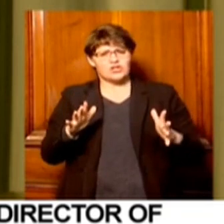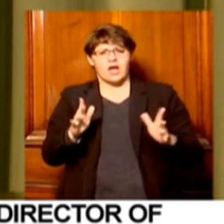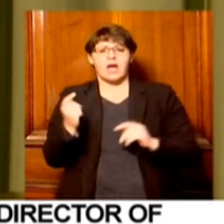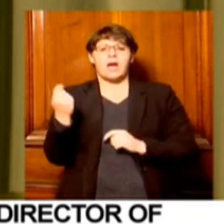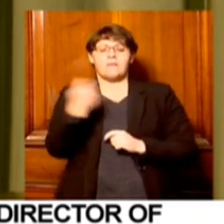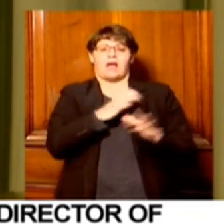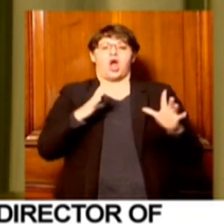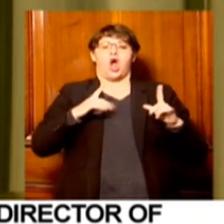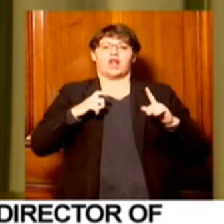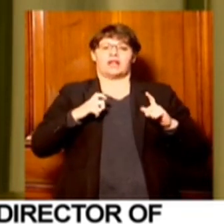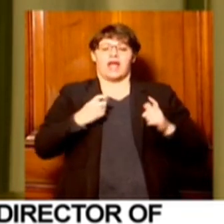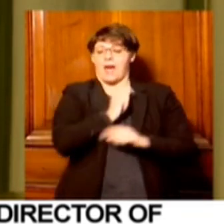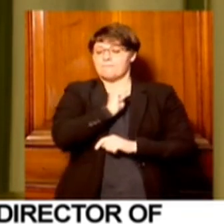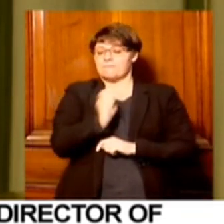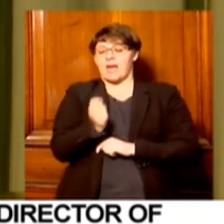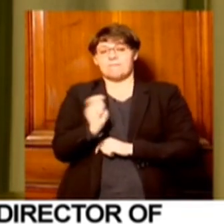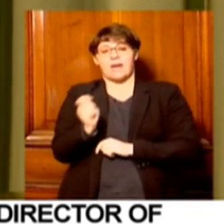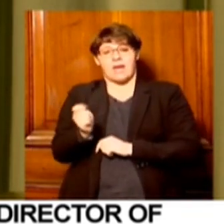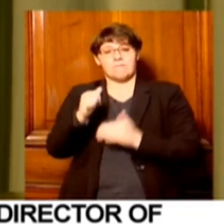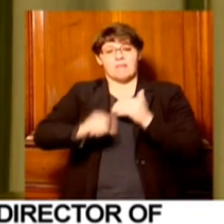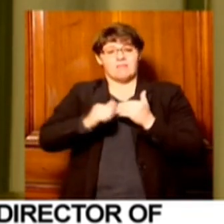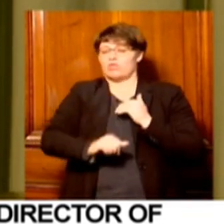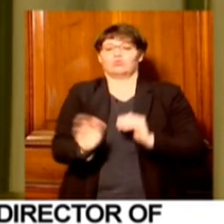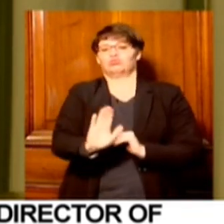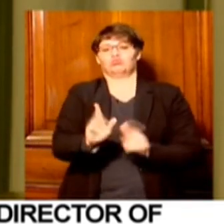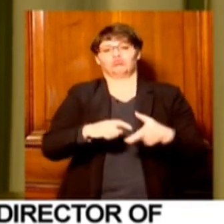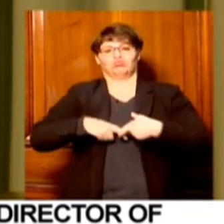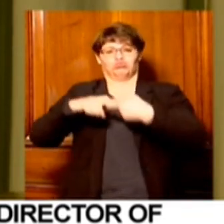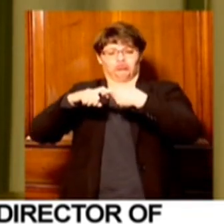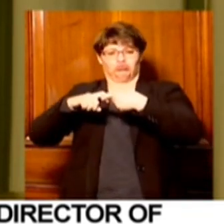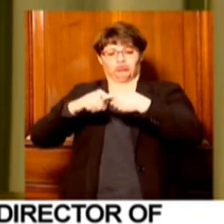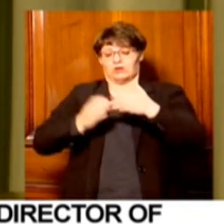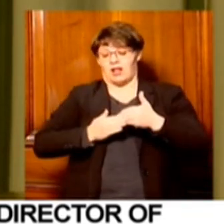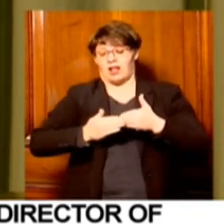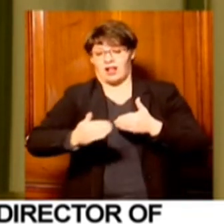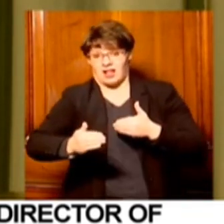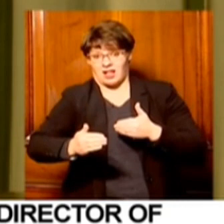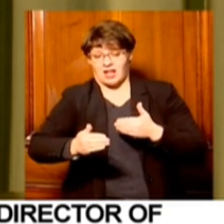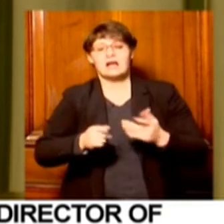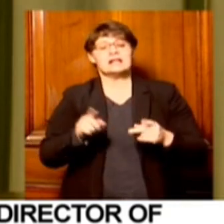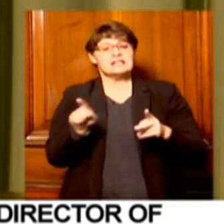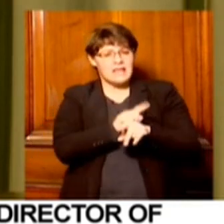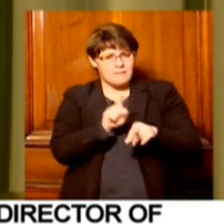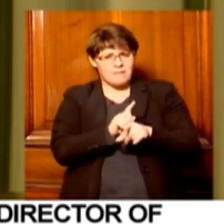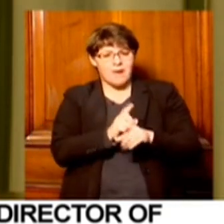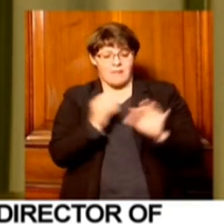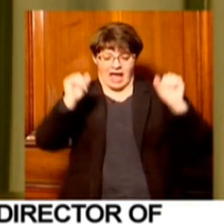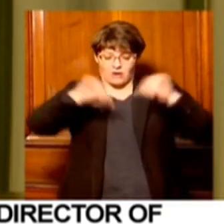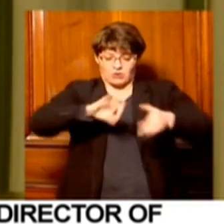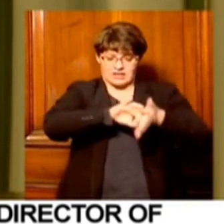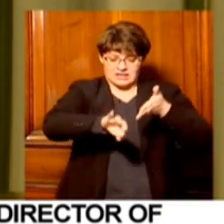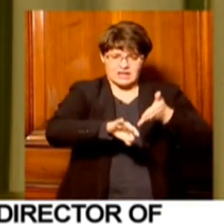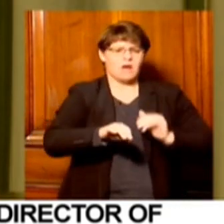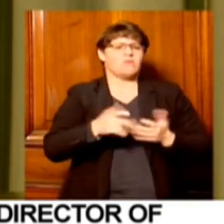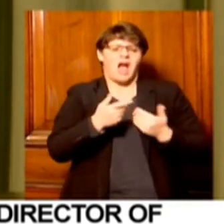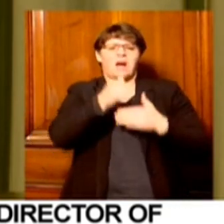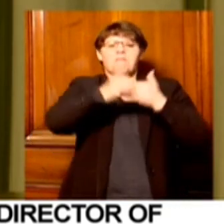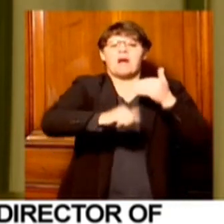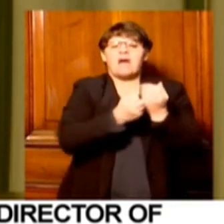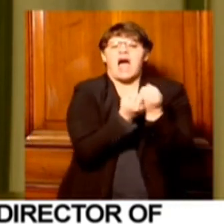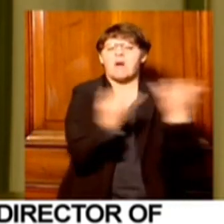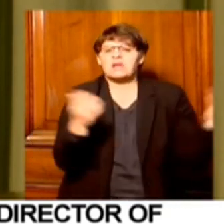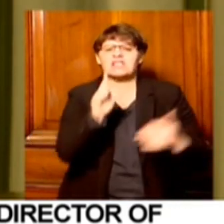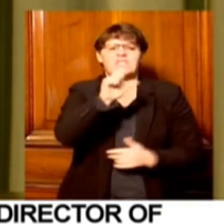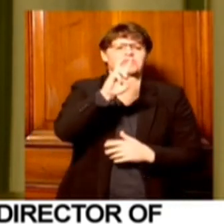repayment holidays and redetermination of the terms of agreement with